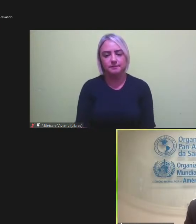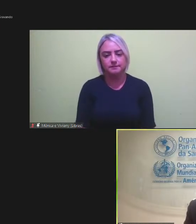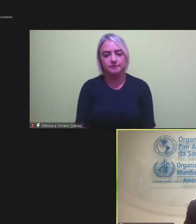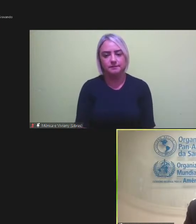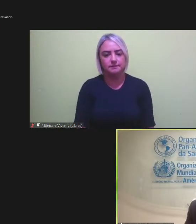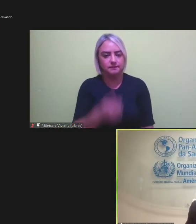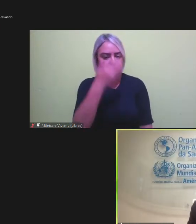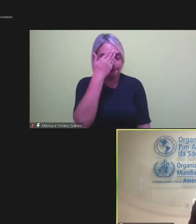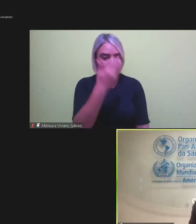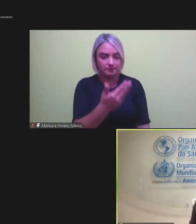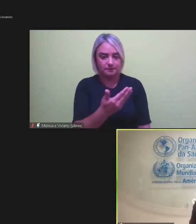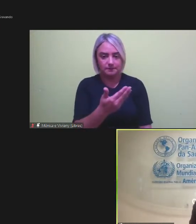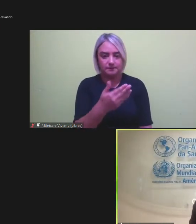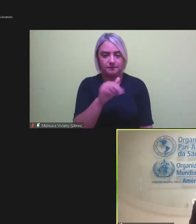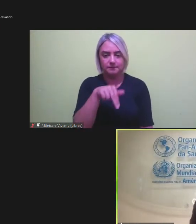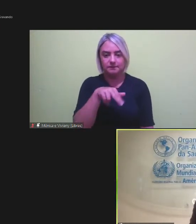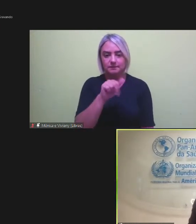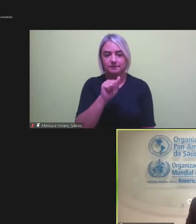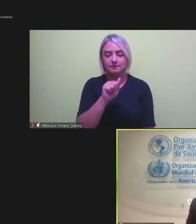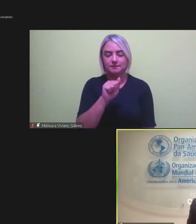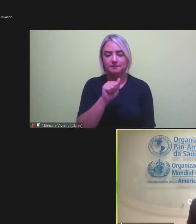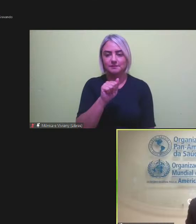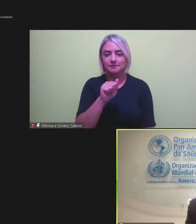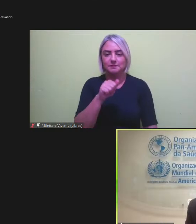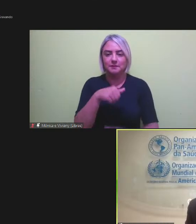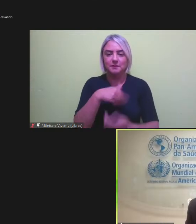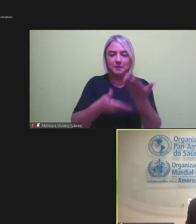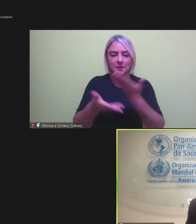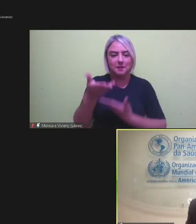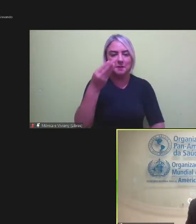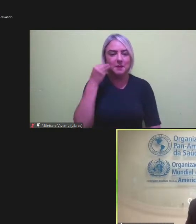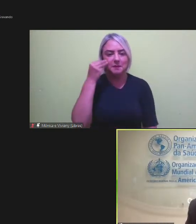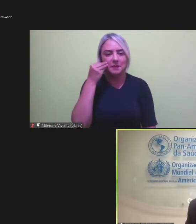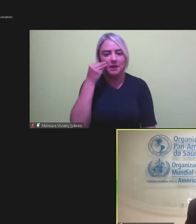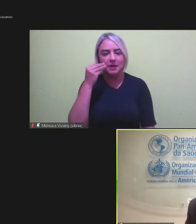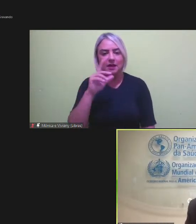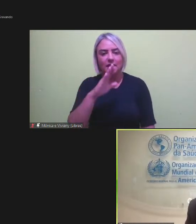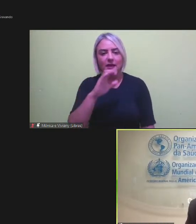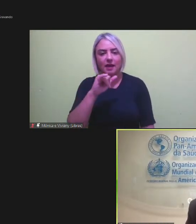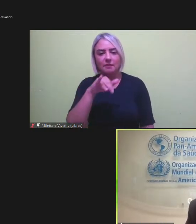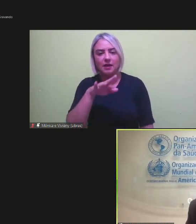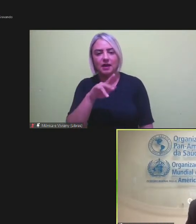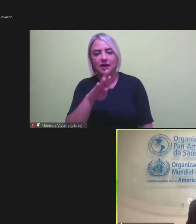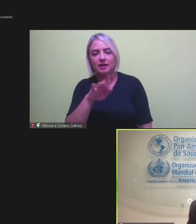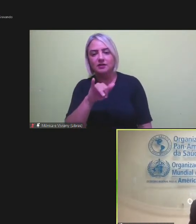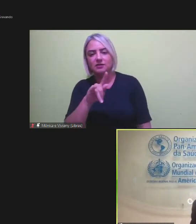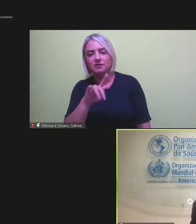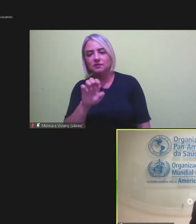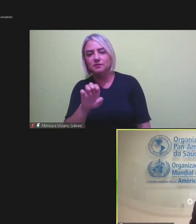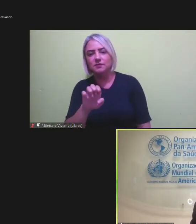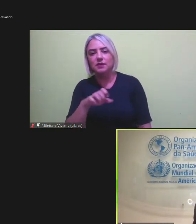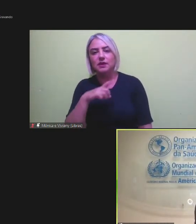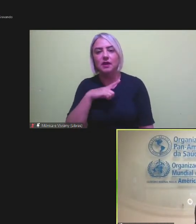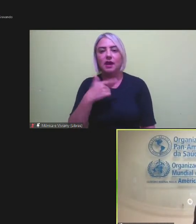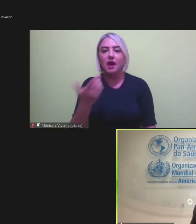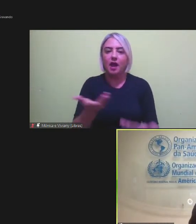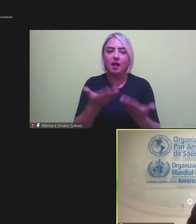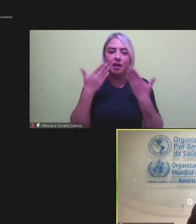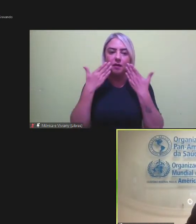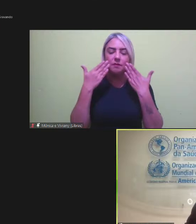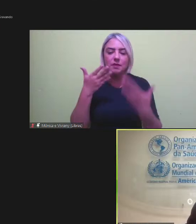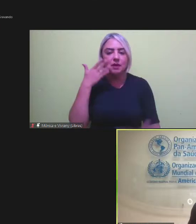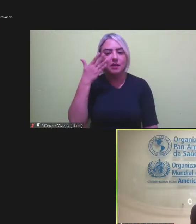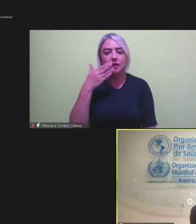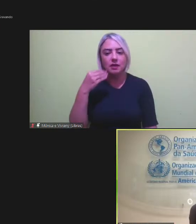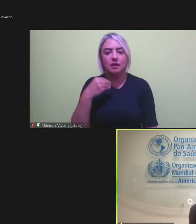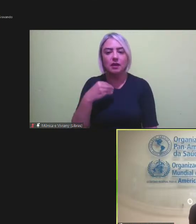Muito obrigada, Ana. Thank you very much, Ana, for sharing your experience in Camaragibe.